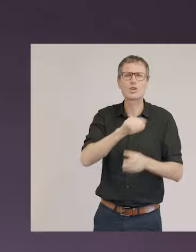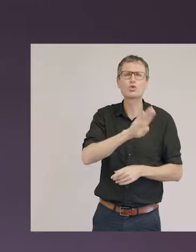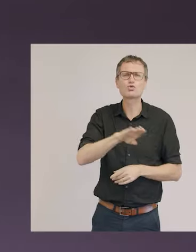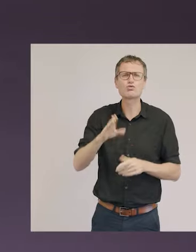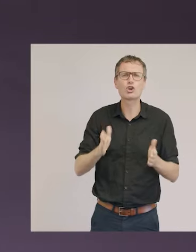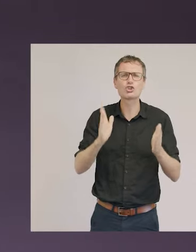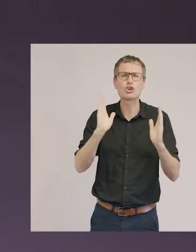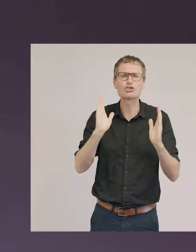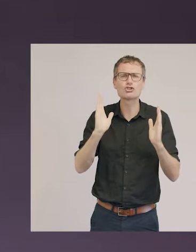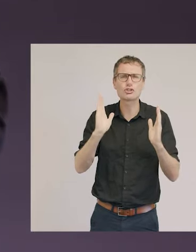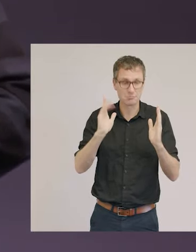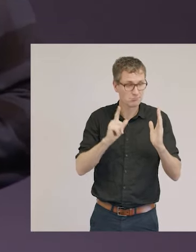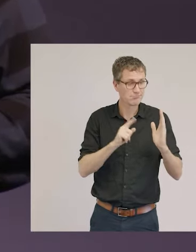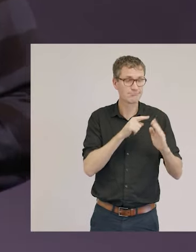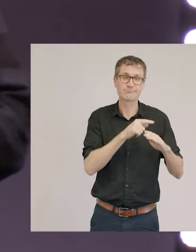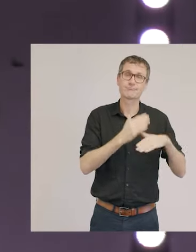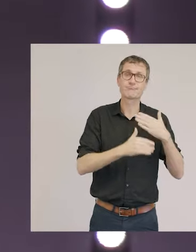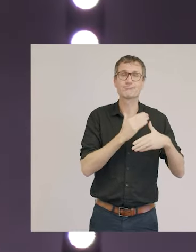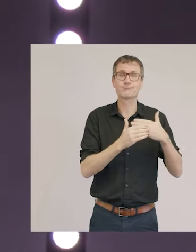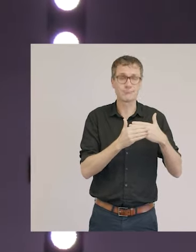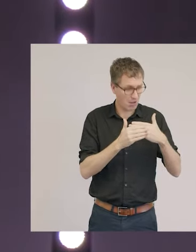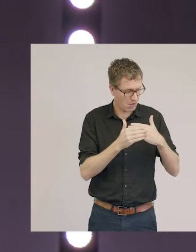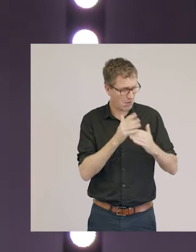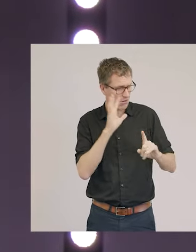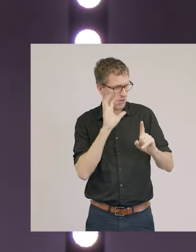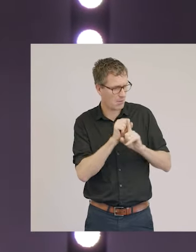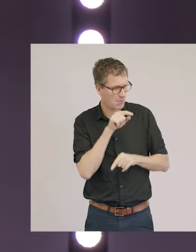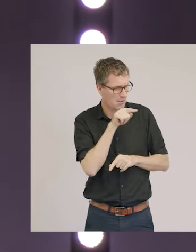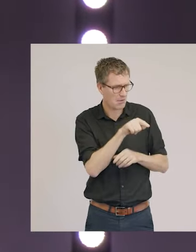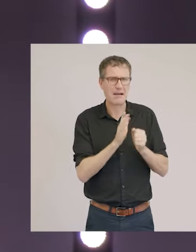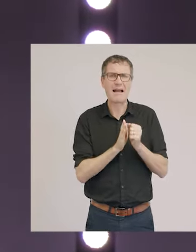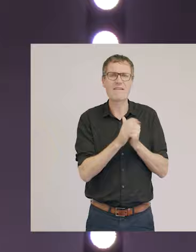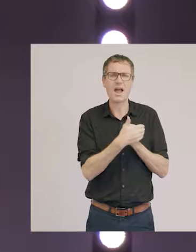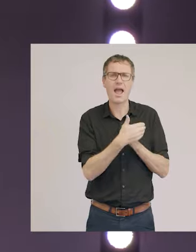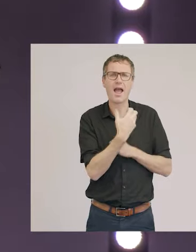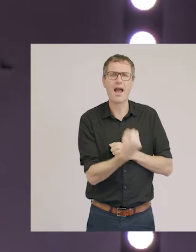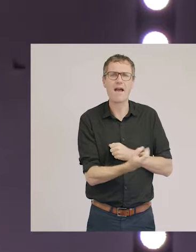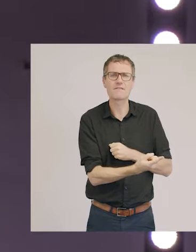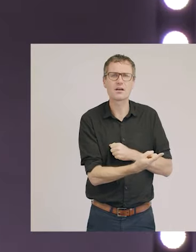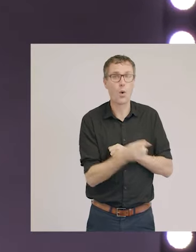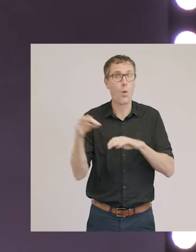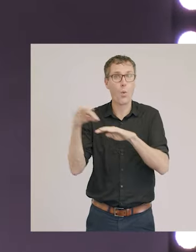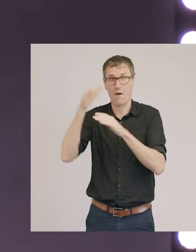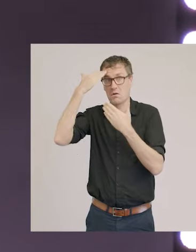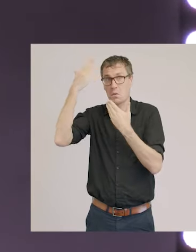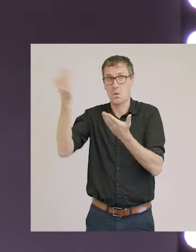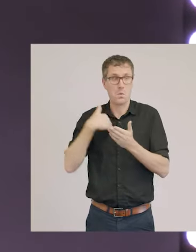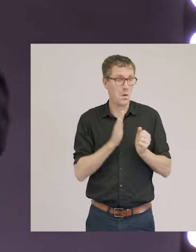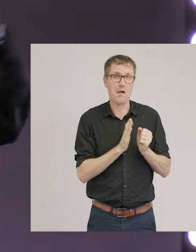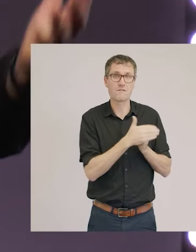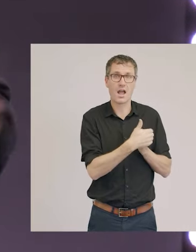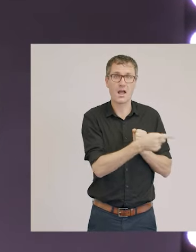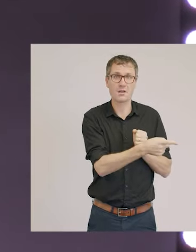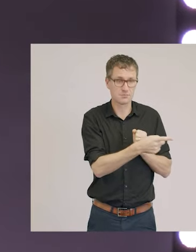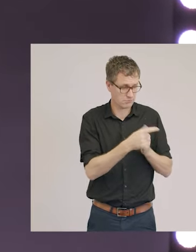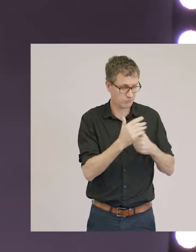that he was committing adultery, that he was, you know, having an affair with somebody in his workplace, and his wife